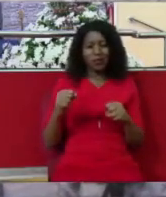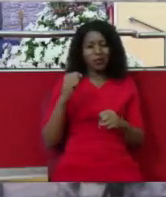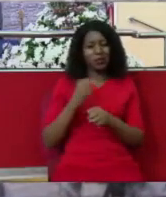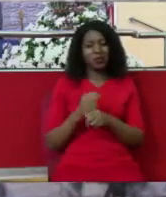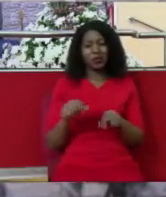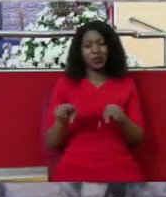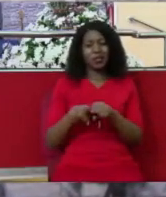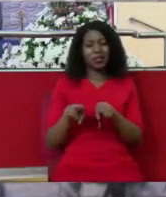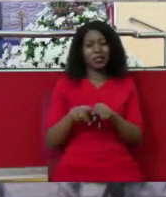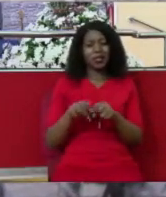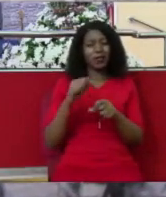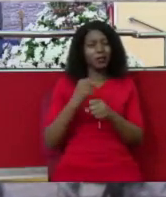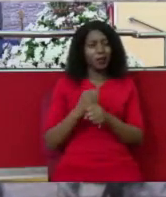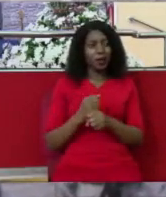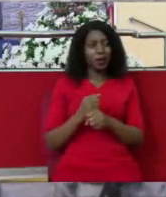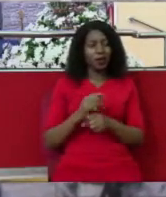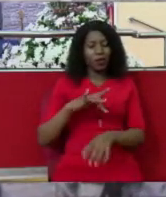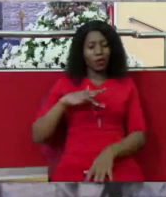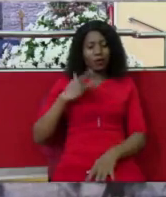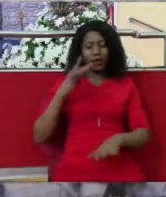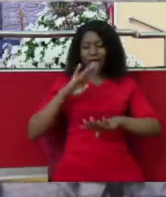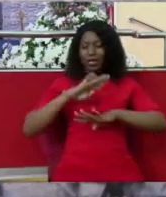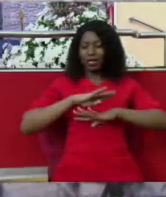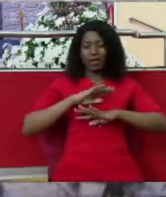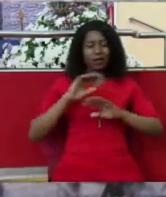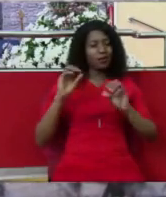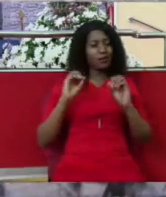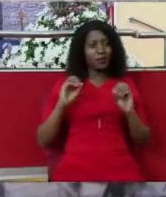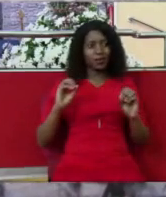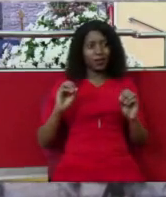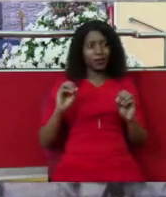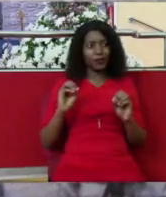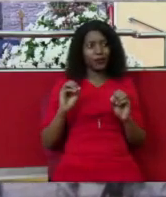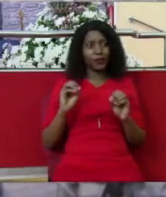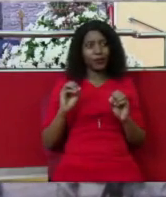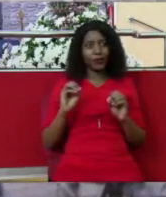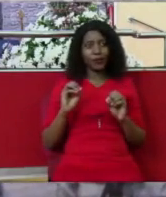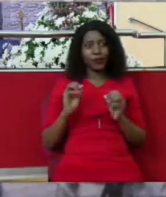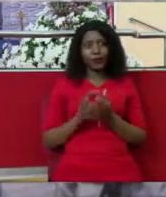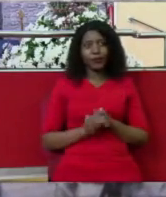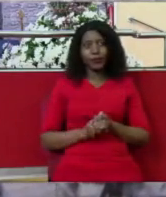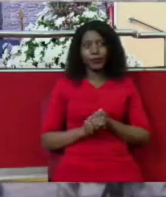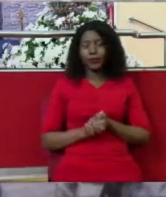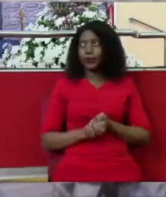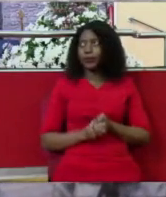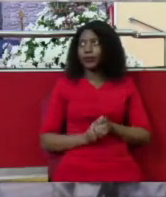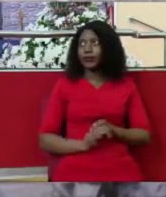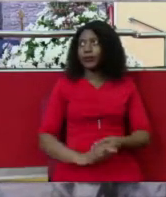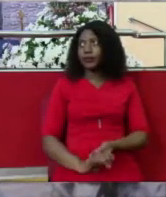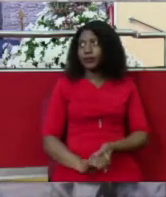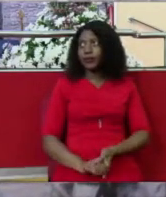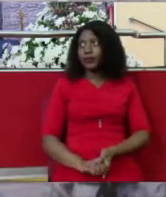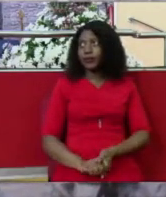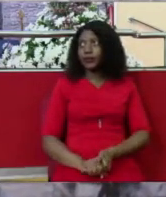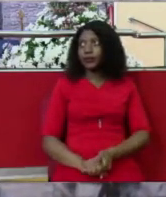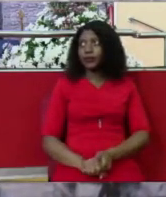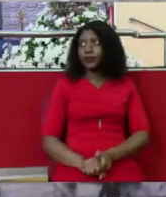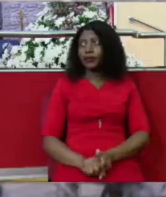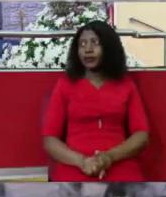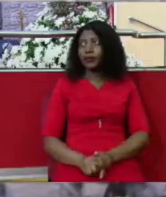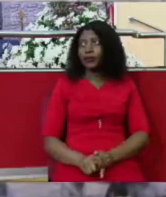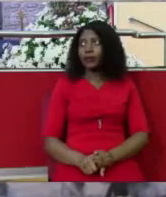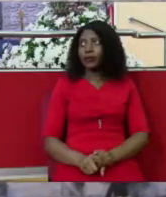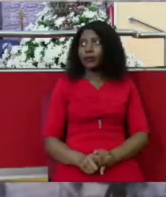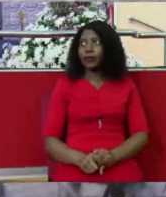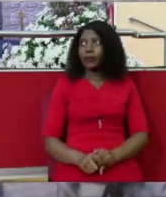same assignment. Kwa sababu tunaona ya kwamba sisi hatuwezi toshea, hatuwezi aweza kukumbana na hilo jambo ambalo tumeambiwa